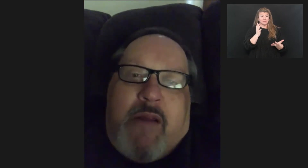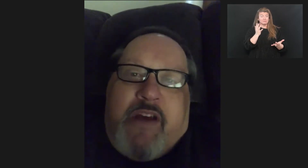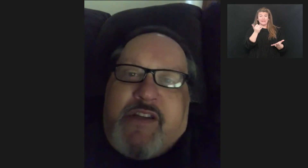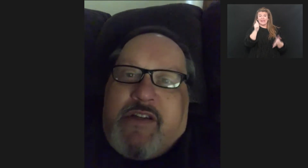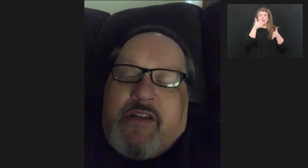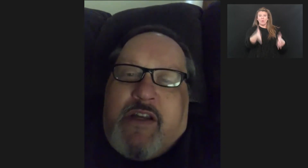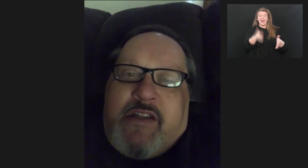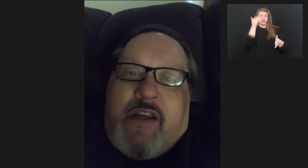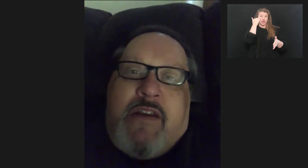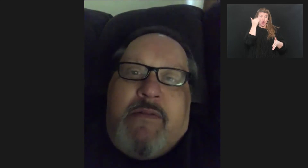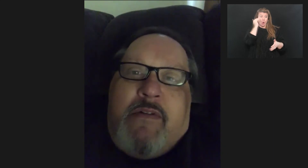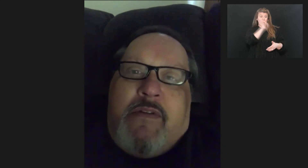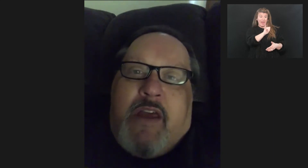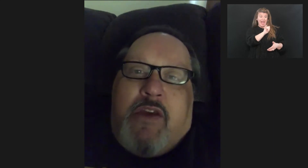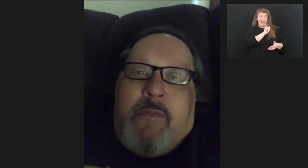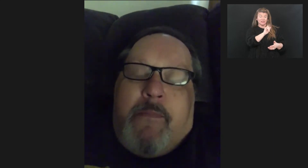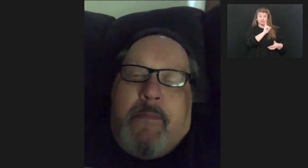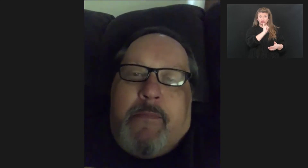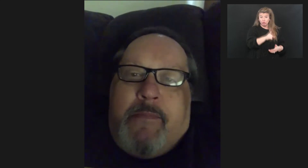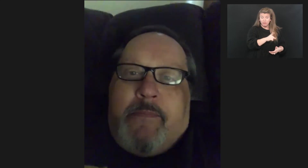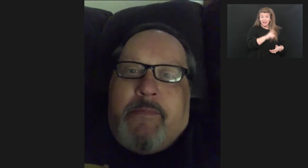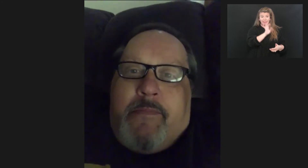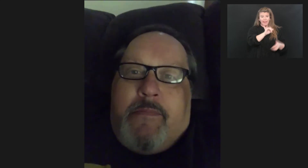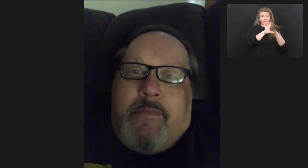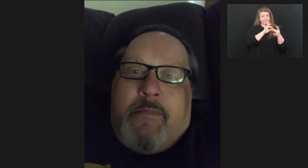and what kind of message does that send? Thank you.